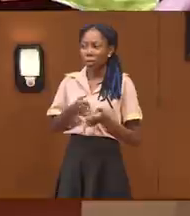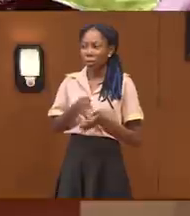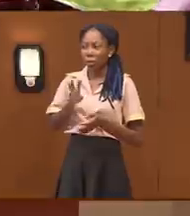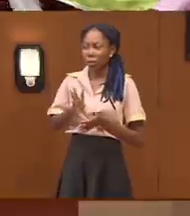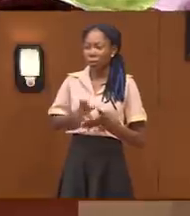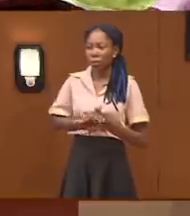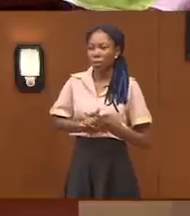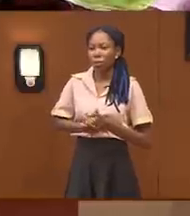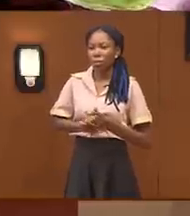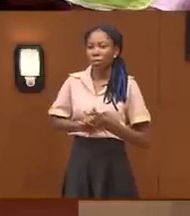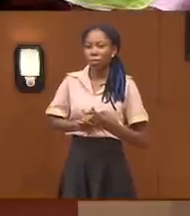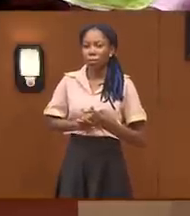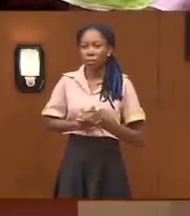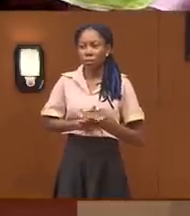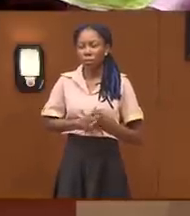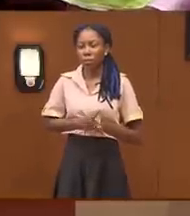But at home,